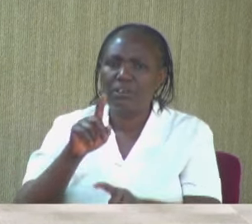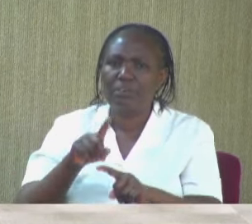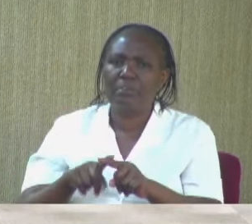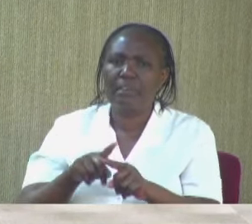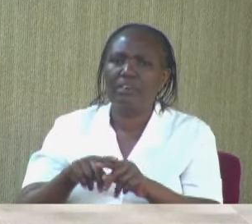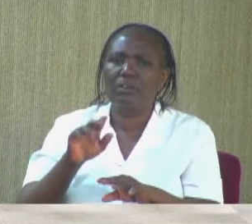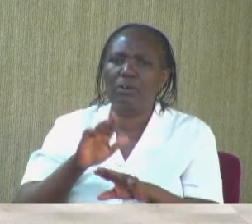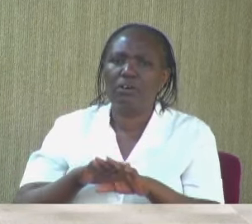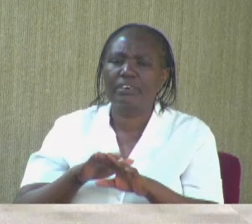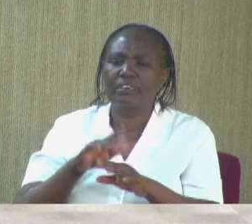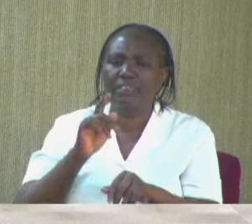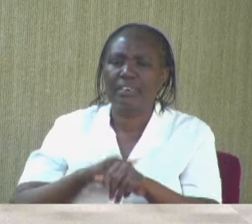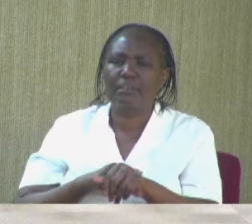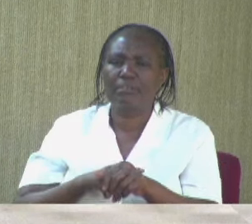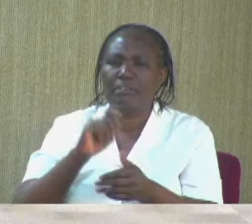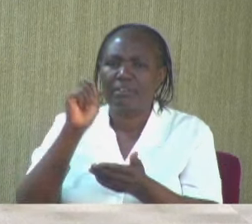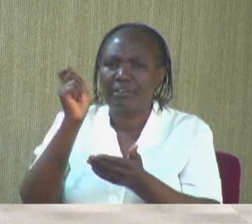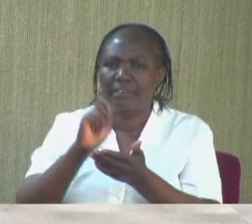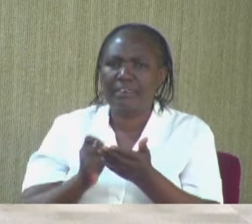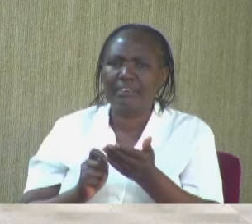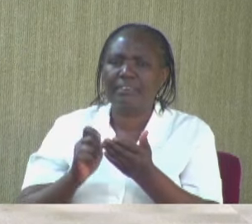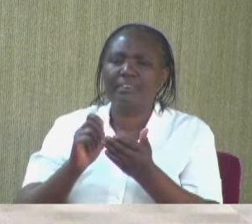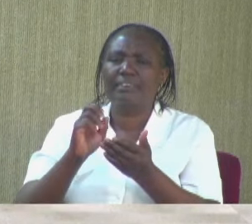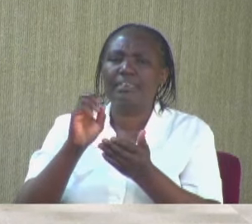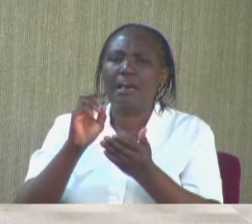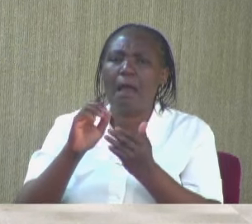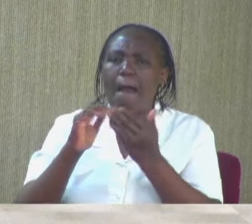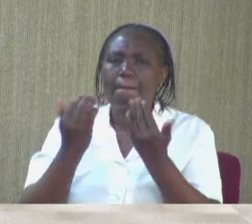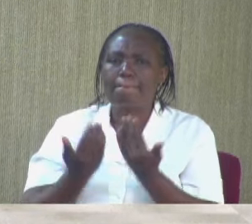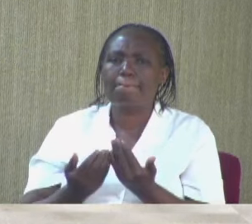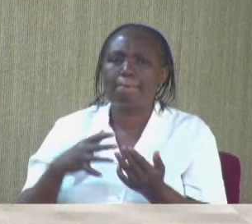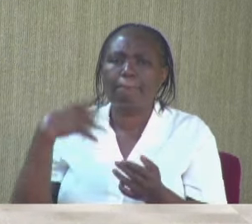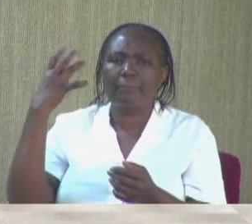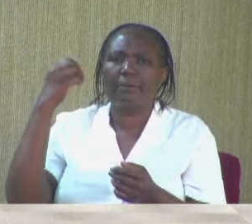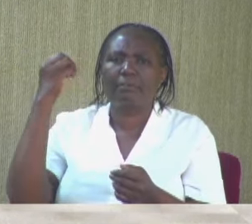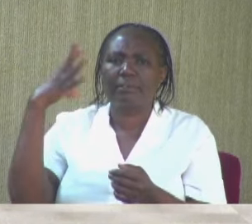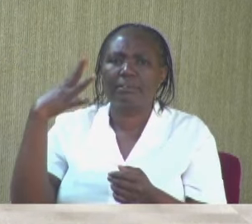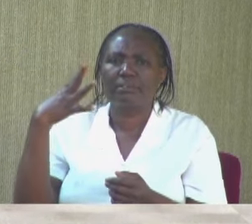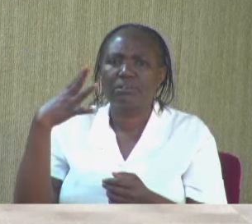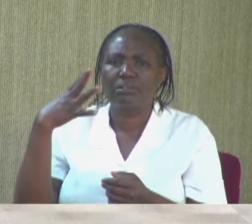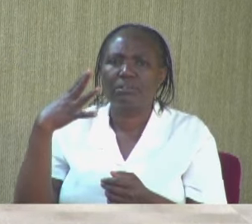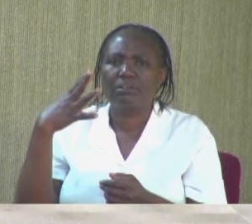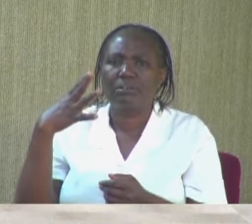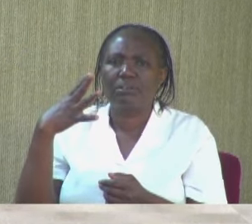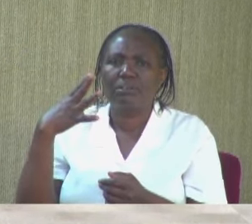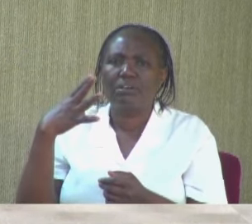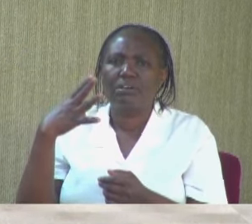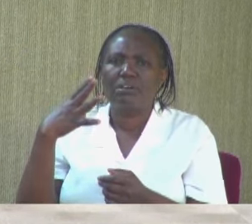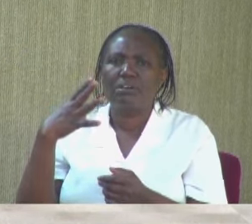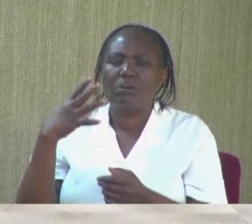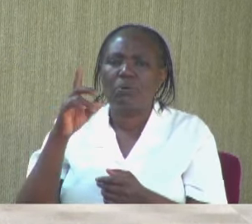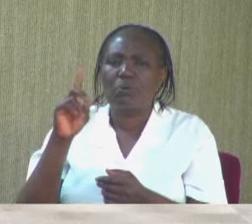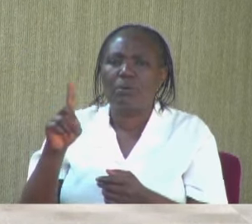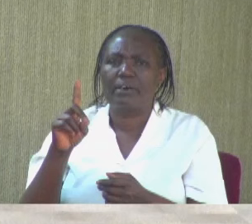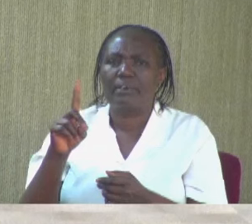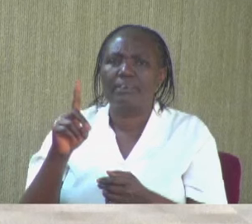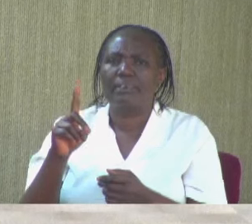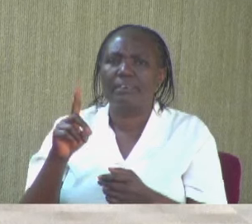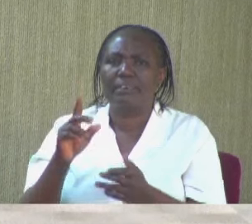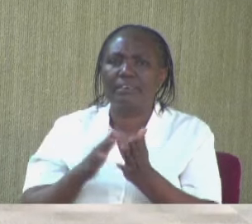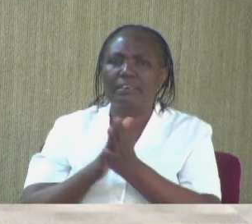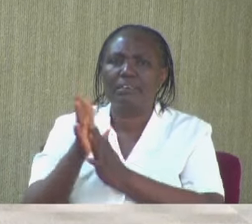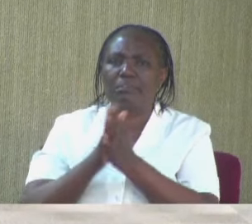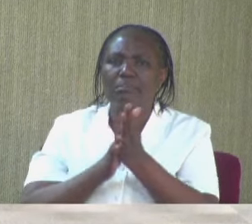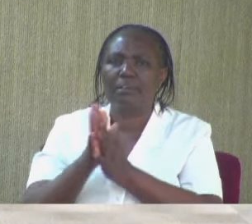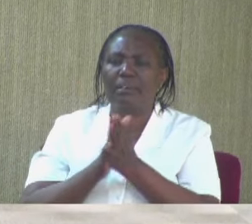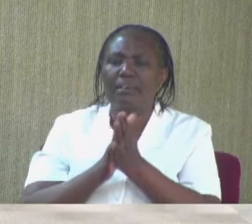while writing the book of Revelation? Notice, for example, you will notice one of his sources, he depended on inspired sources. And